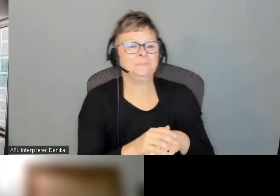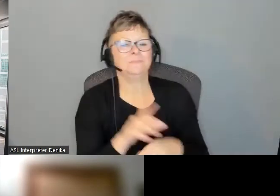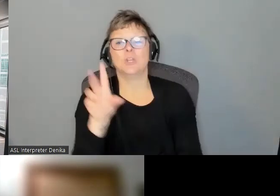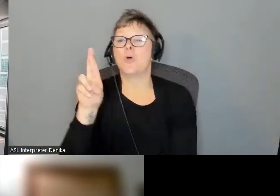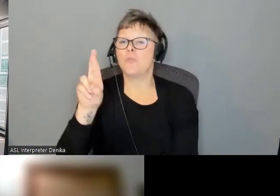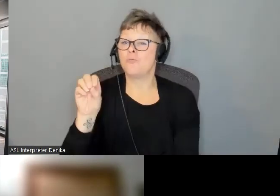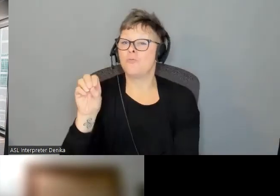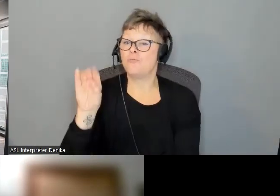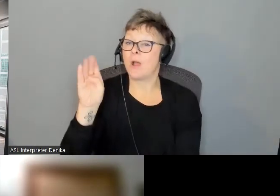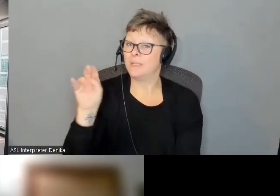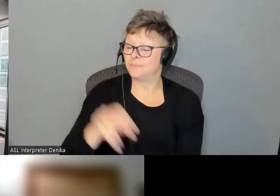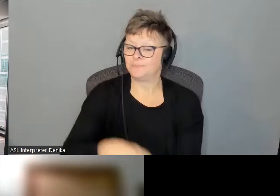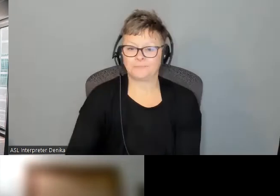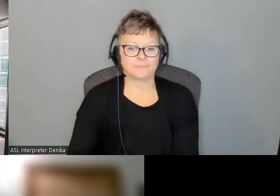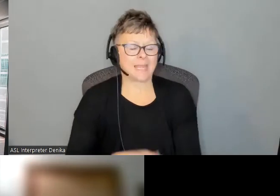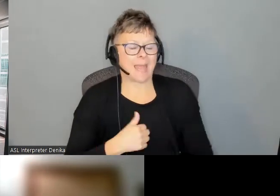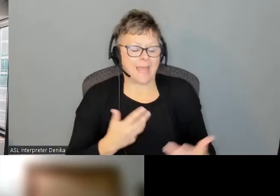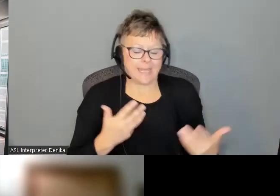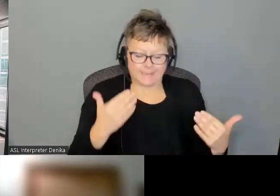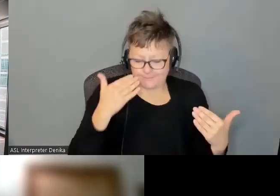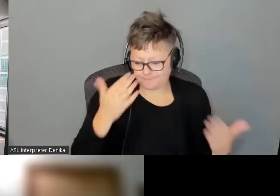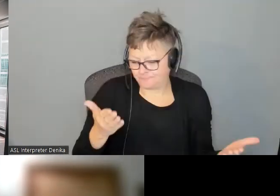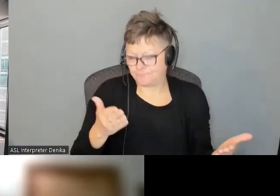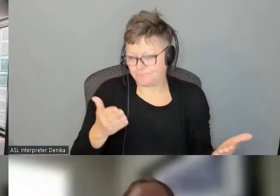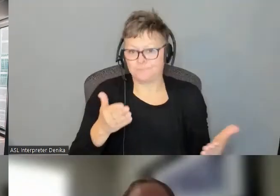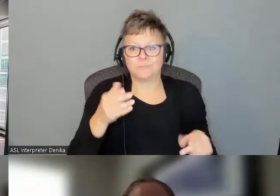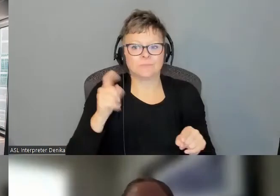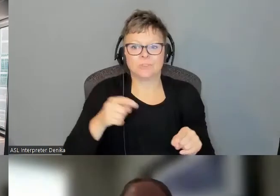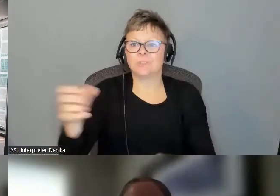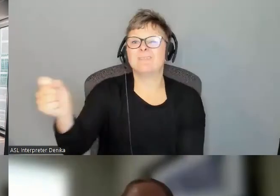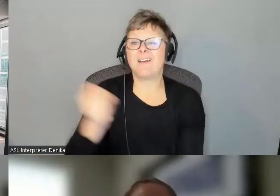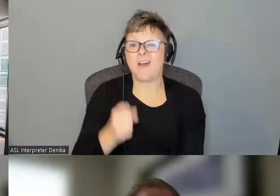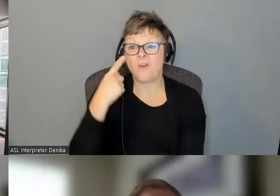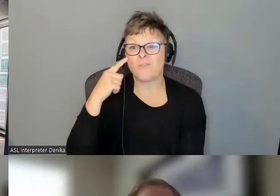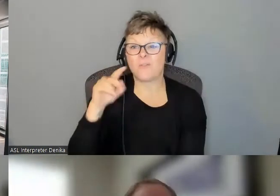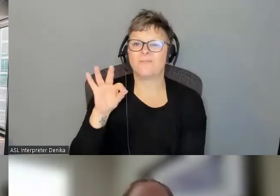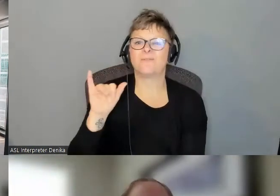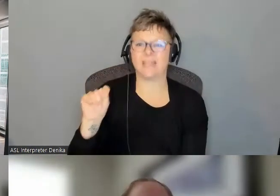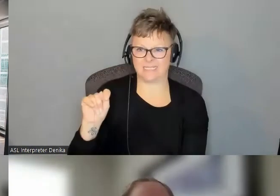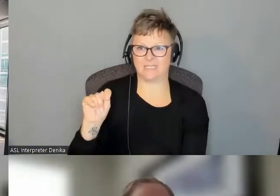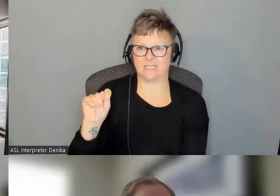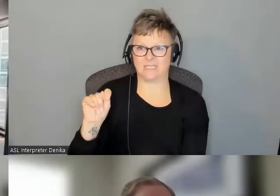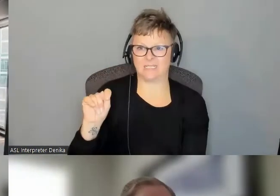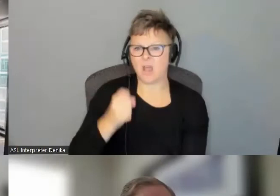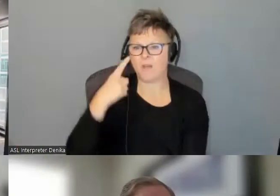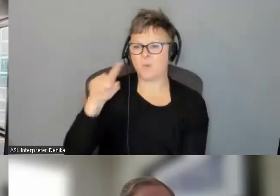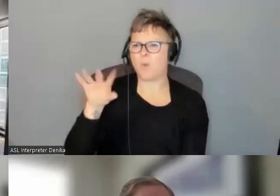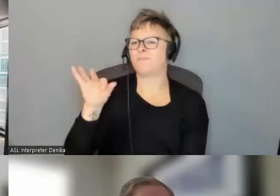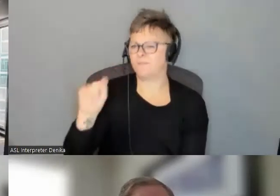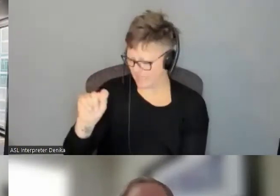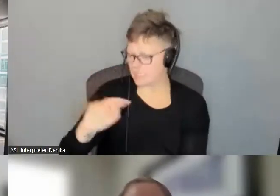I don't know. I would say that you should hire for fit. And when you hire for fit, then